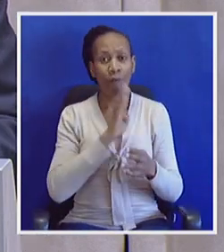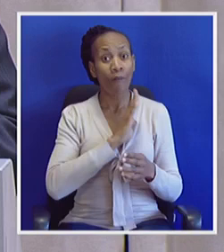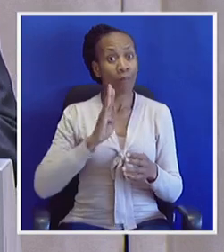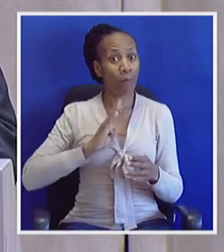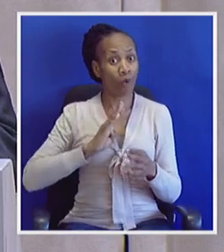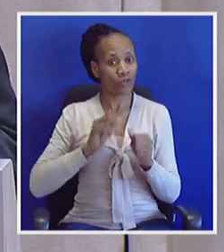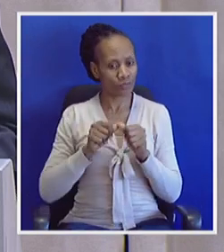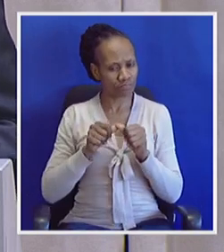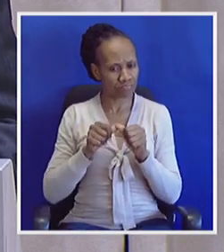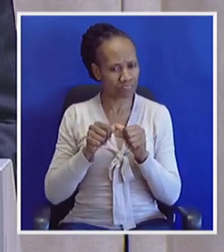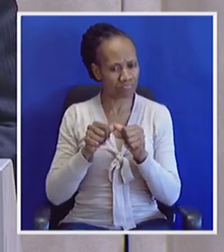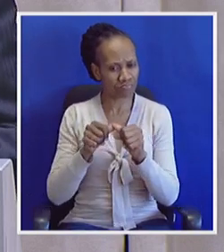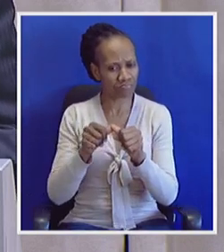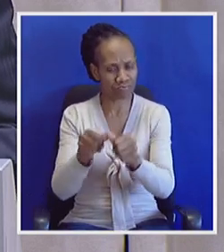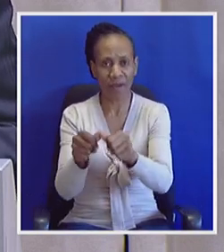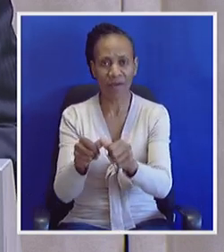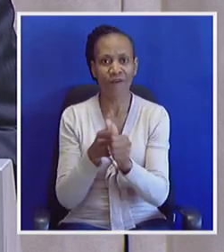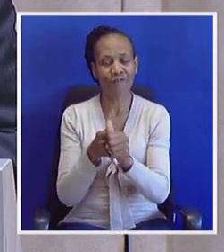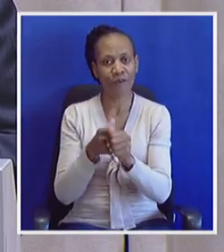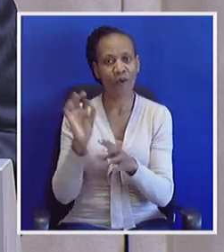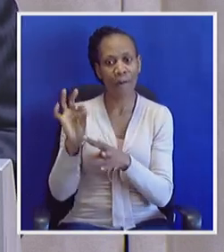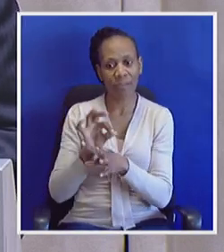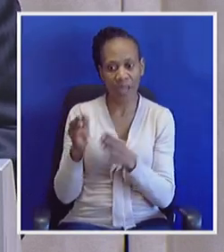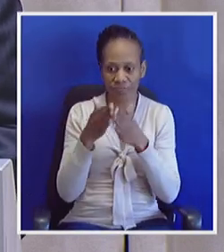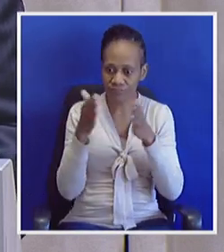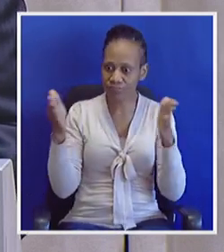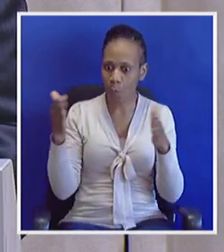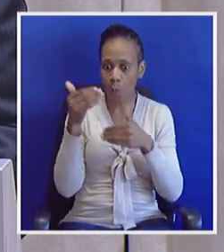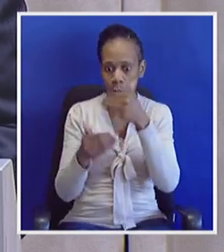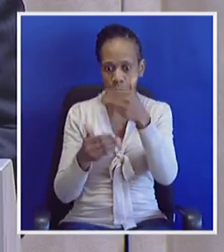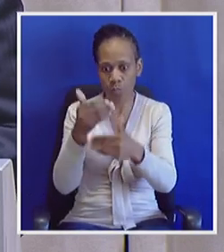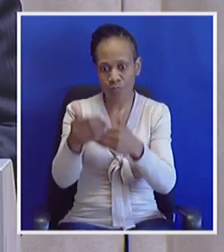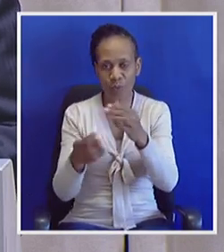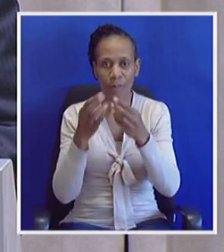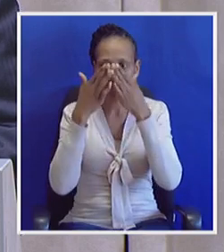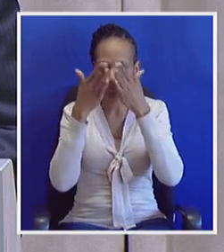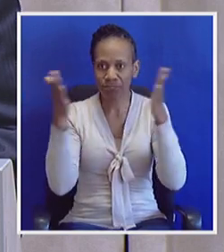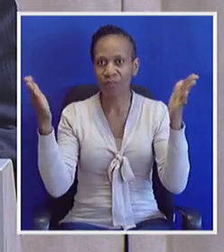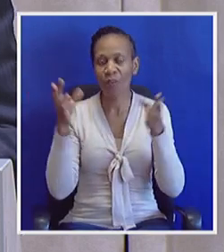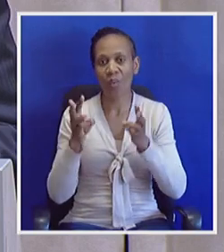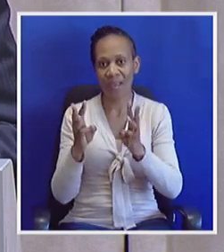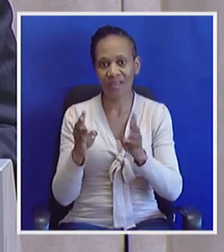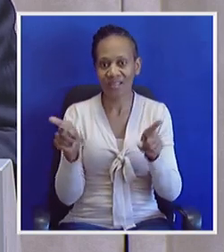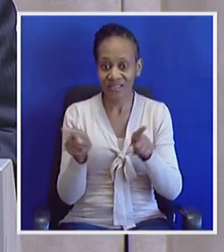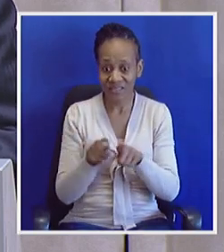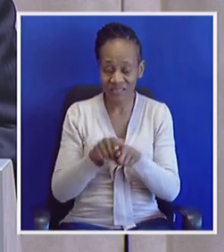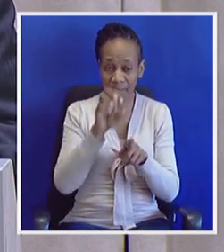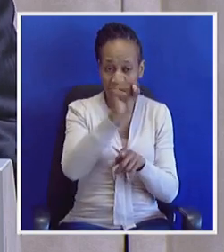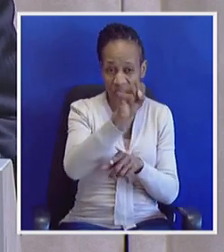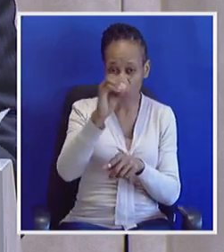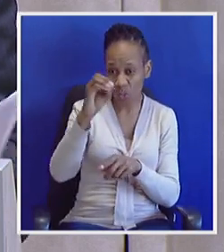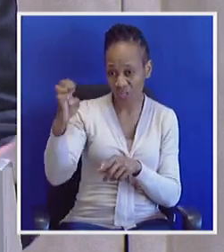a well-planned, formal, and transparent procedure that will be applied across the different